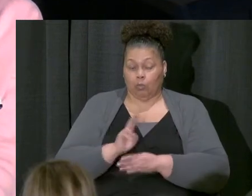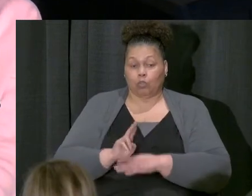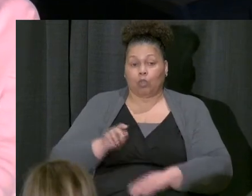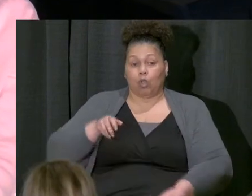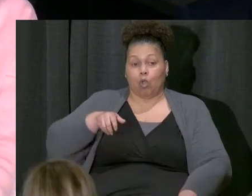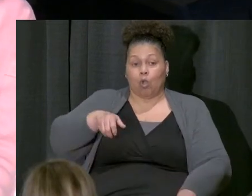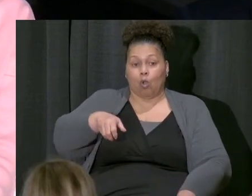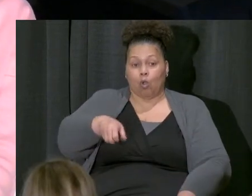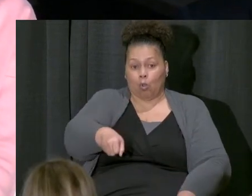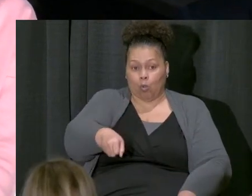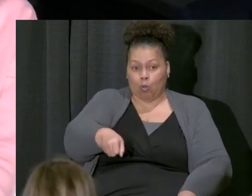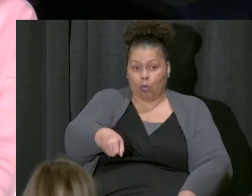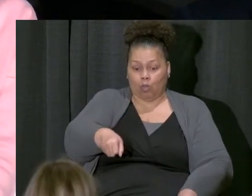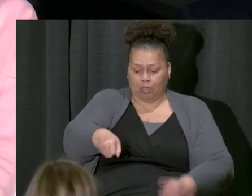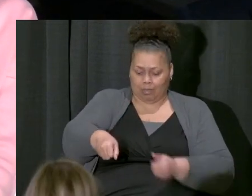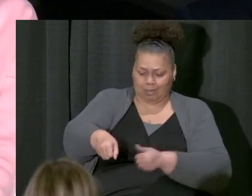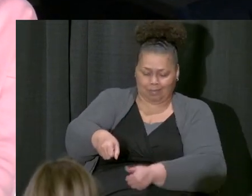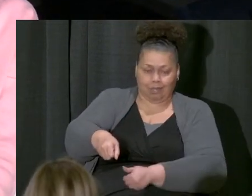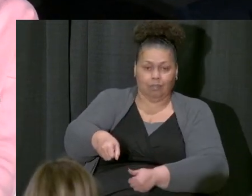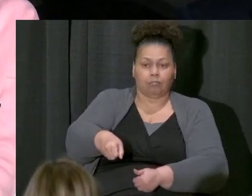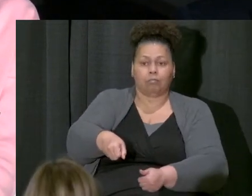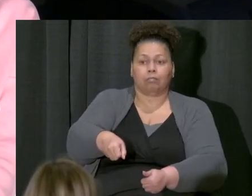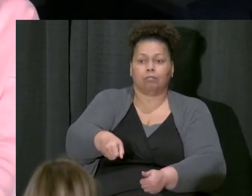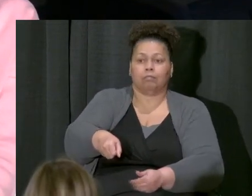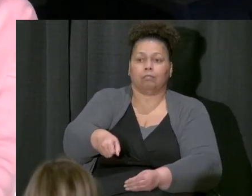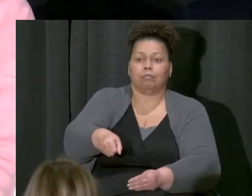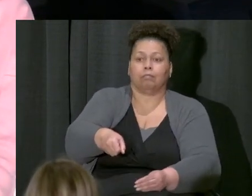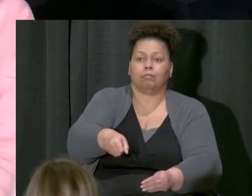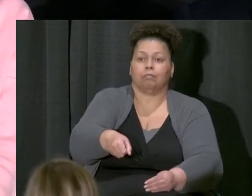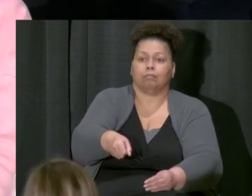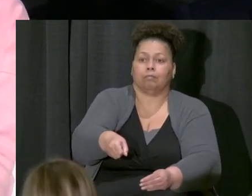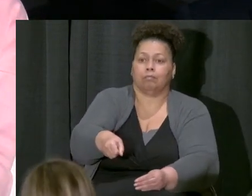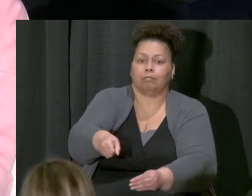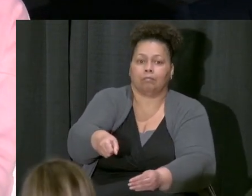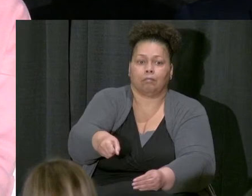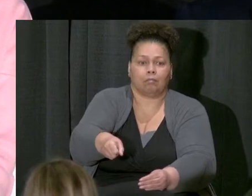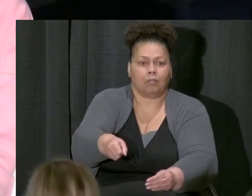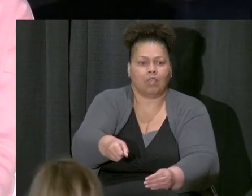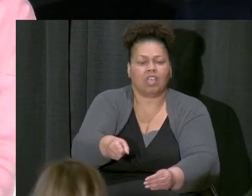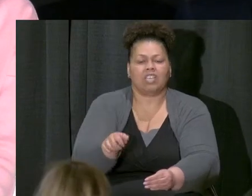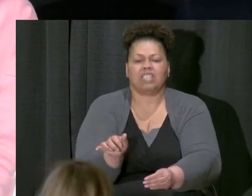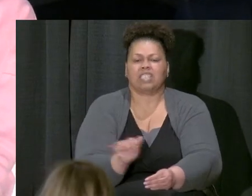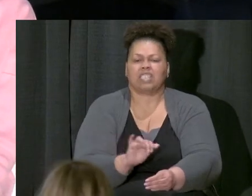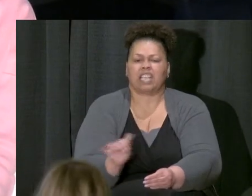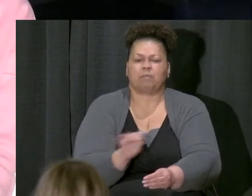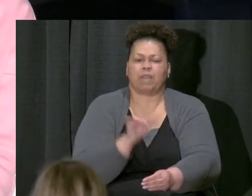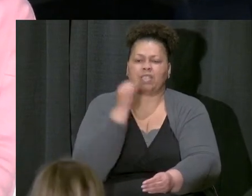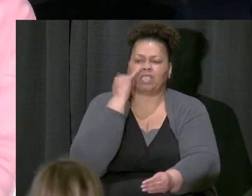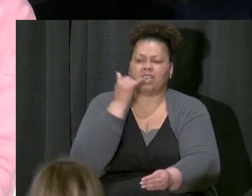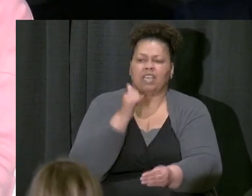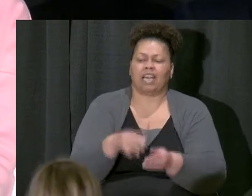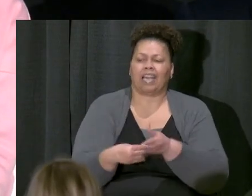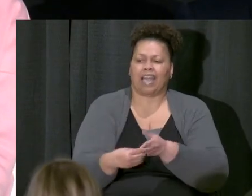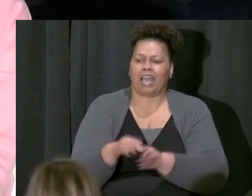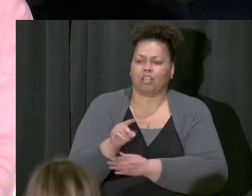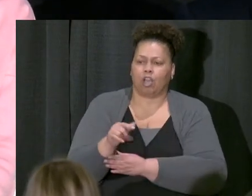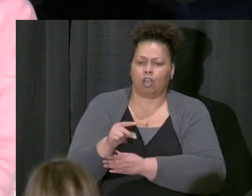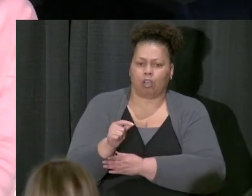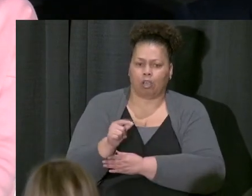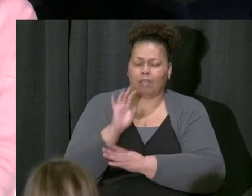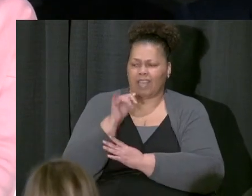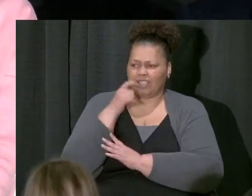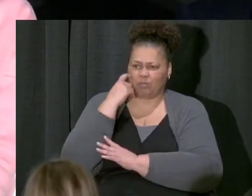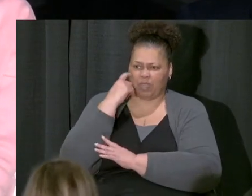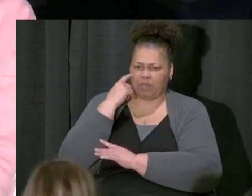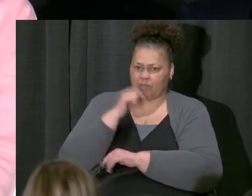then the suitcase can lead the user, similar to a guide dog. So that is my recent work. But